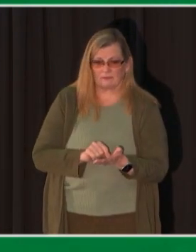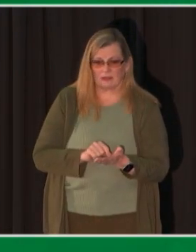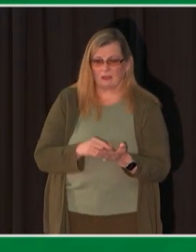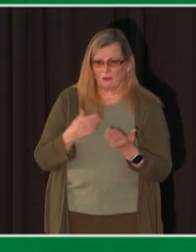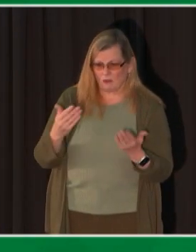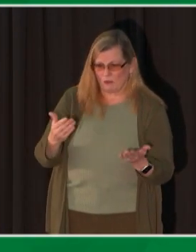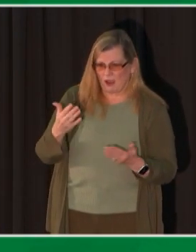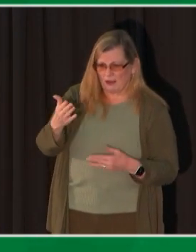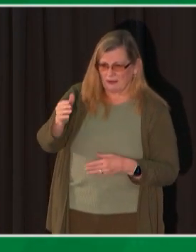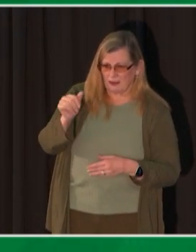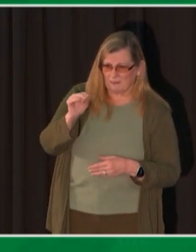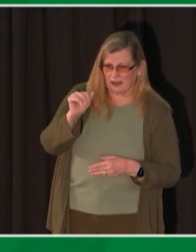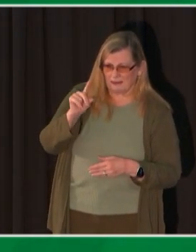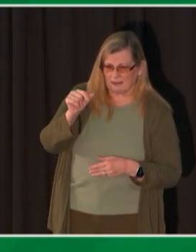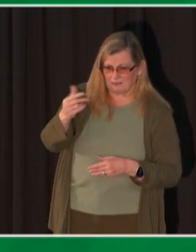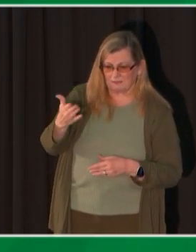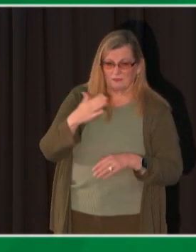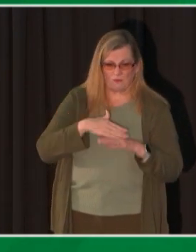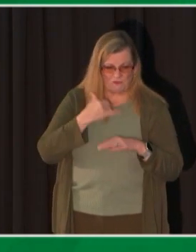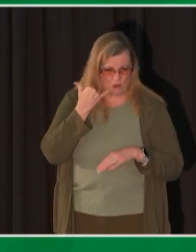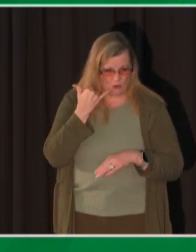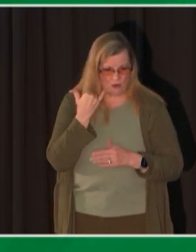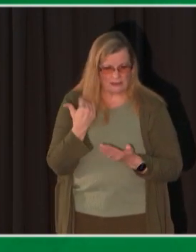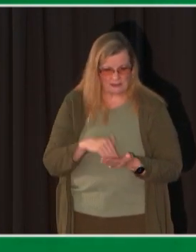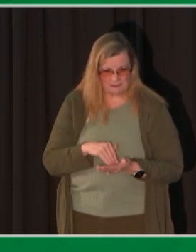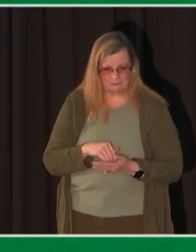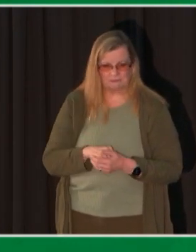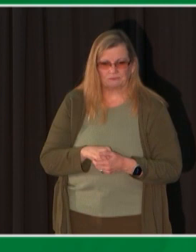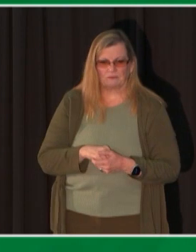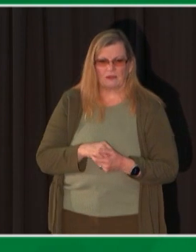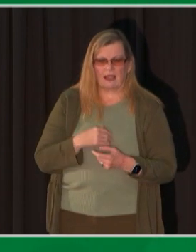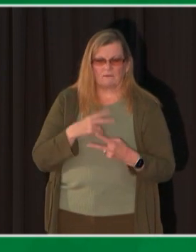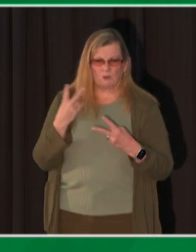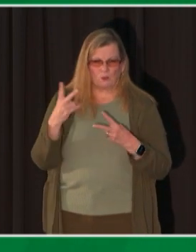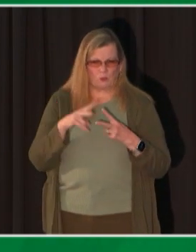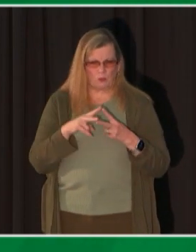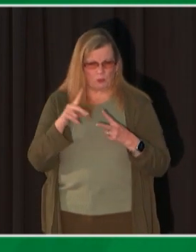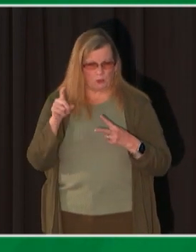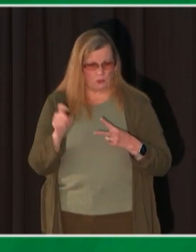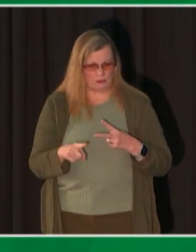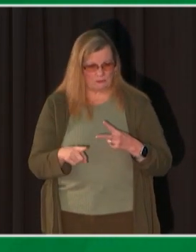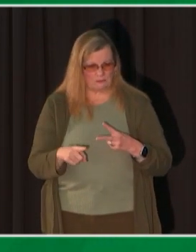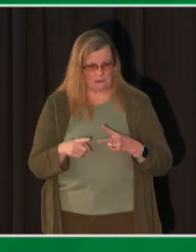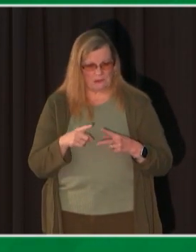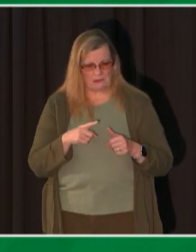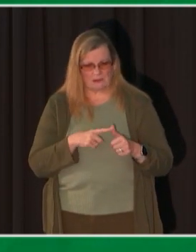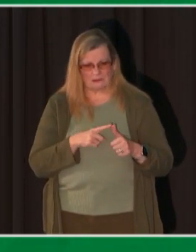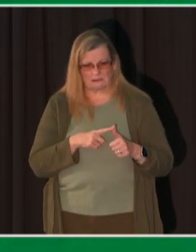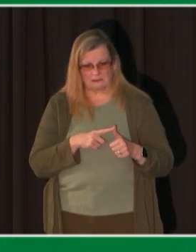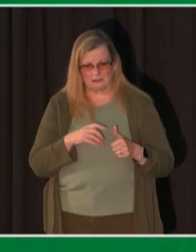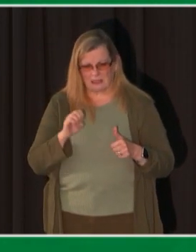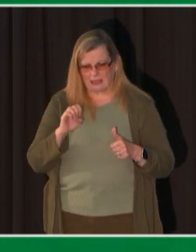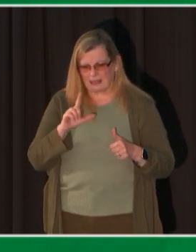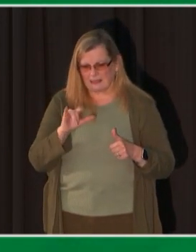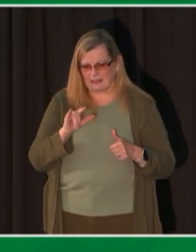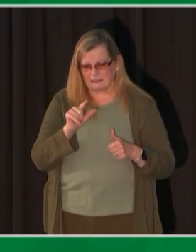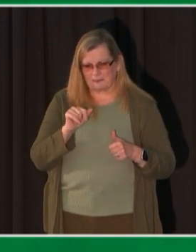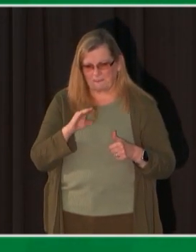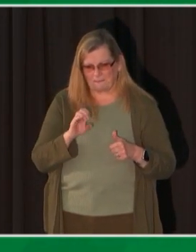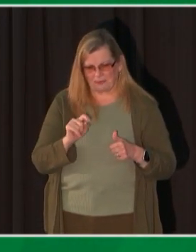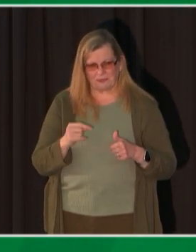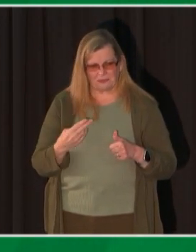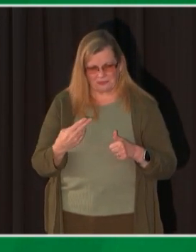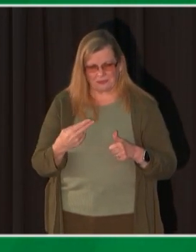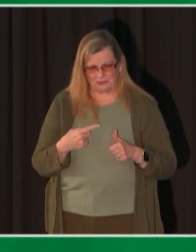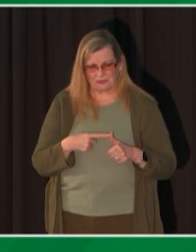Hi, thank you for taking my call. Yeah. 2 questions. The first is about St. Elizabeth's. Patients are suing the hospital for putting them at risk